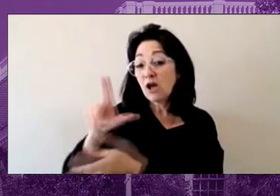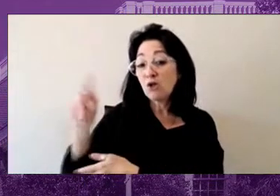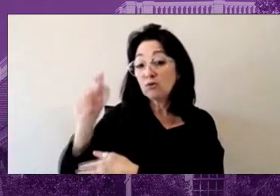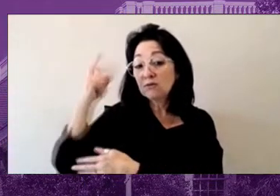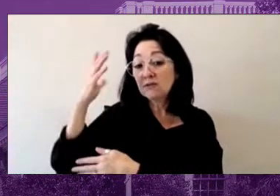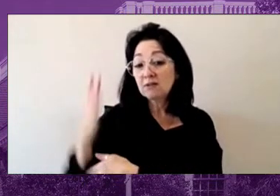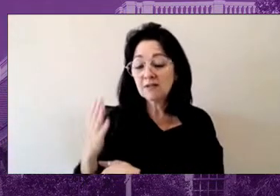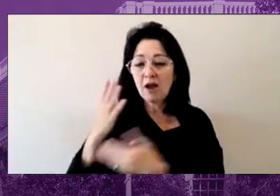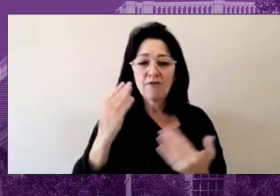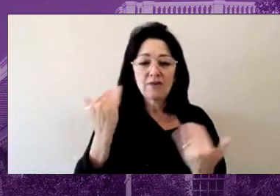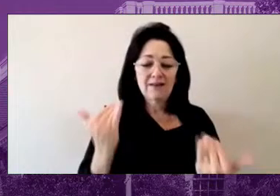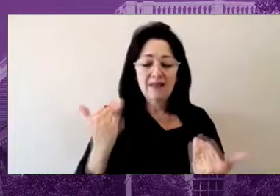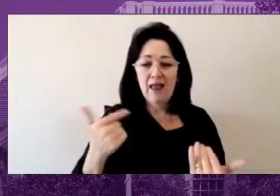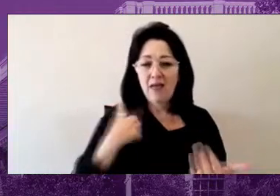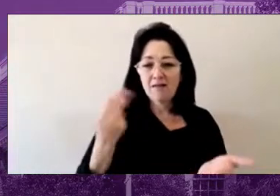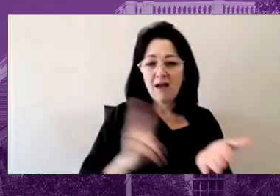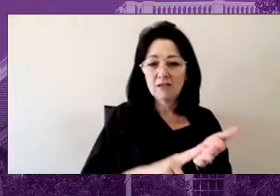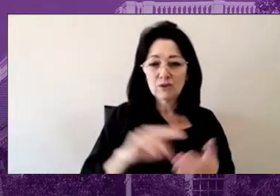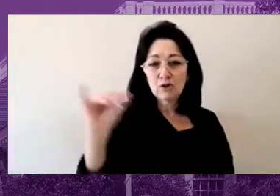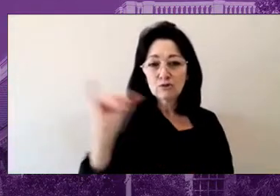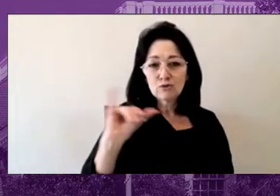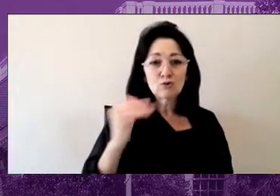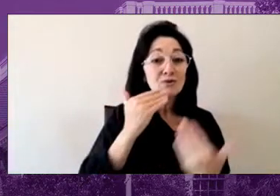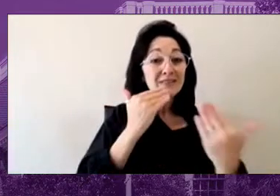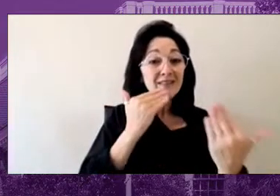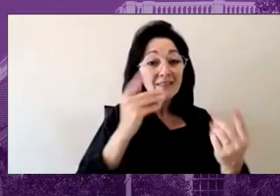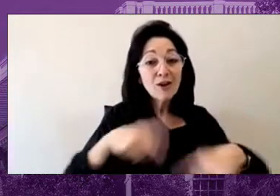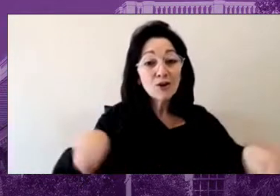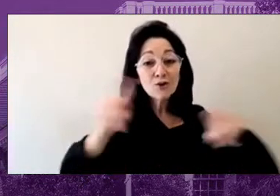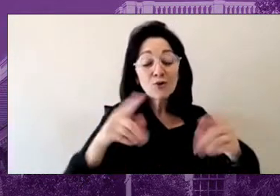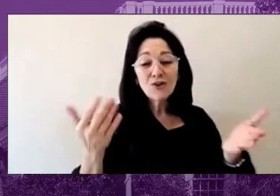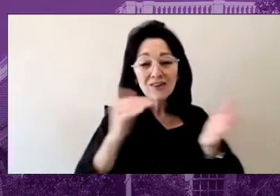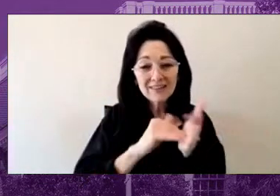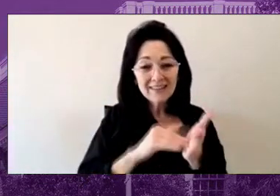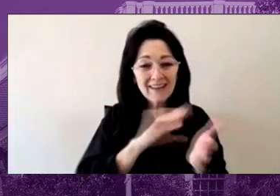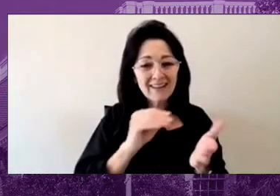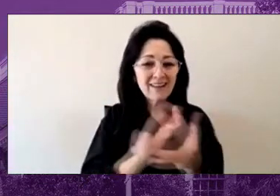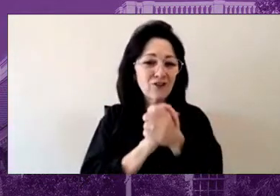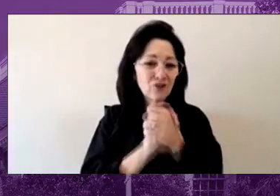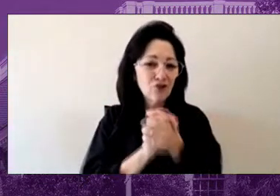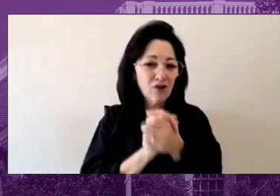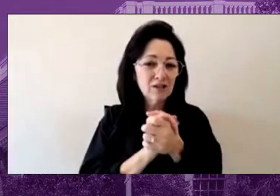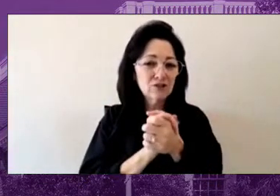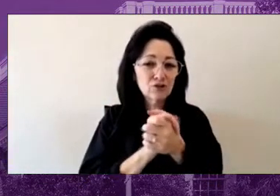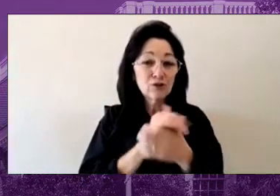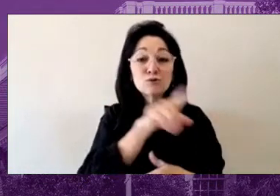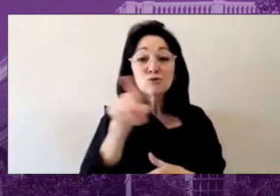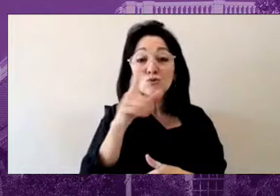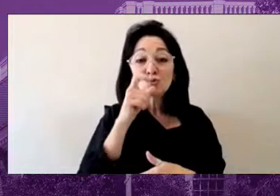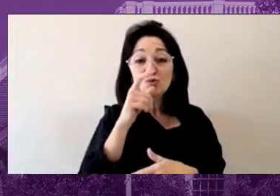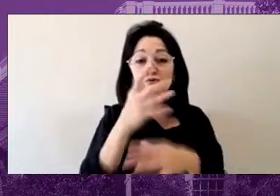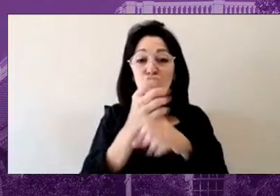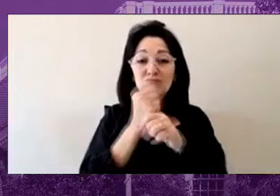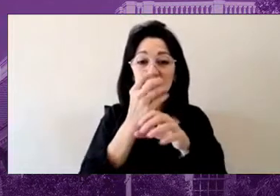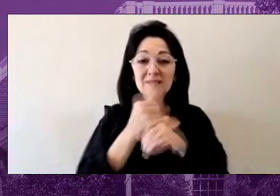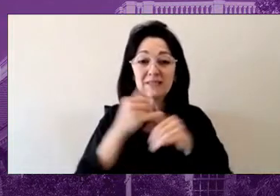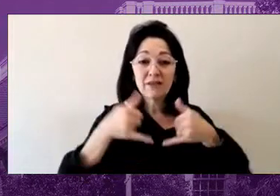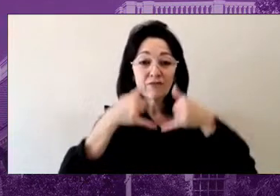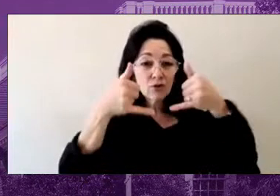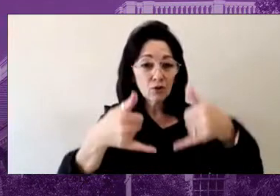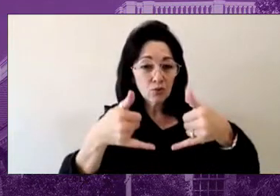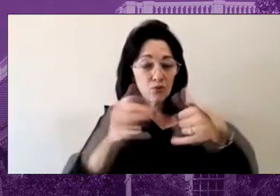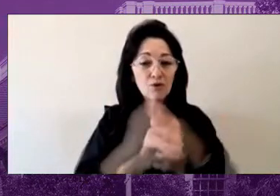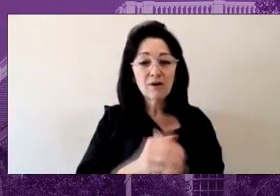signed it as well. Thank you again. Congratulations to the award recipients today. Thank you to our Attorney